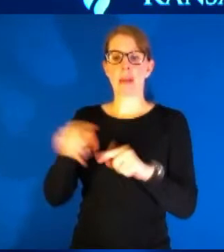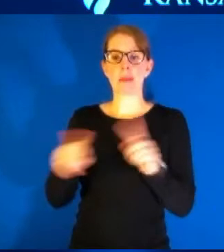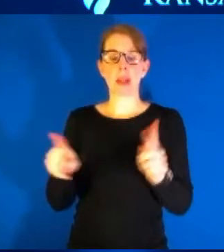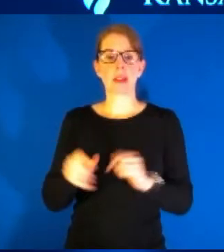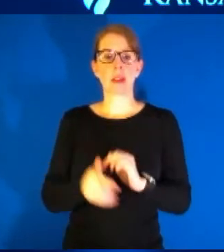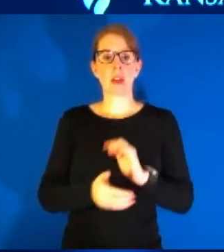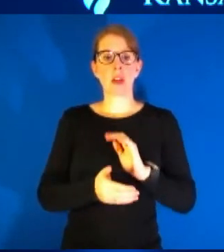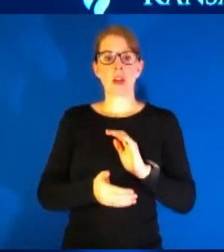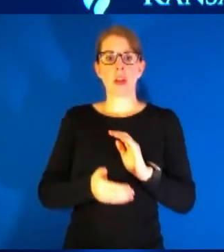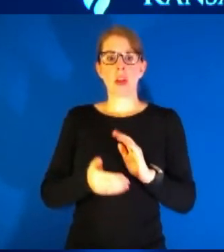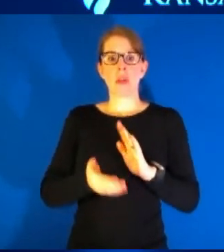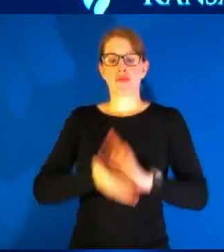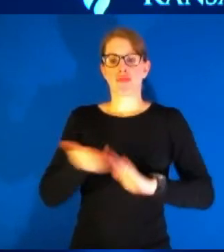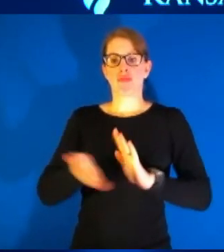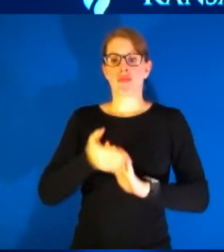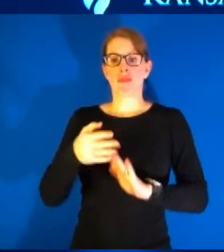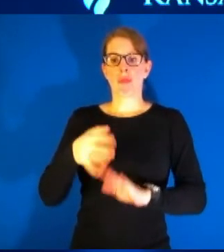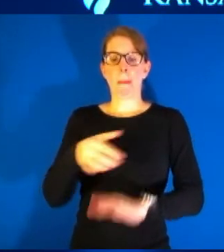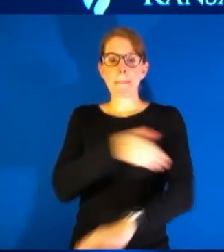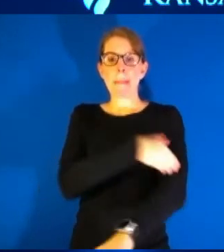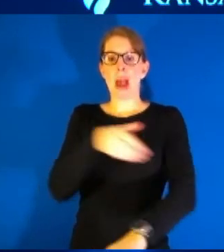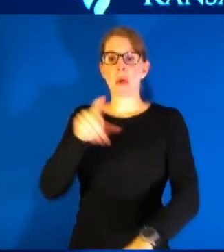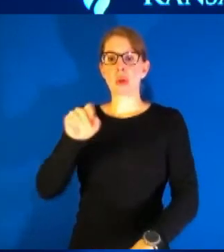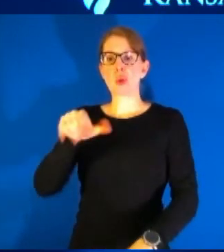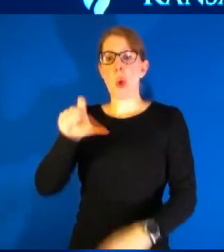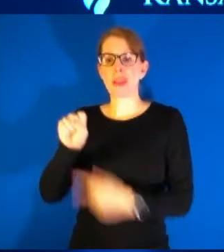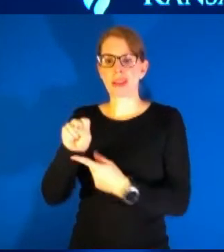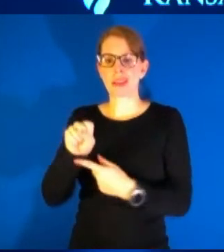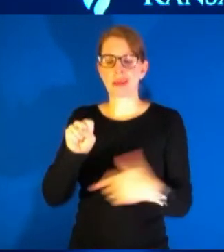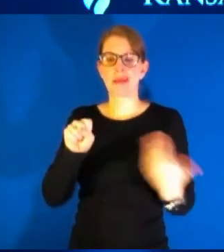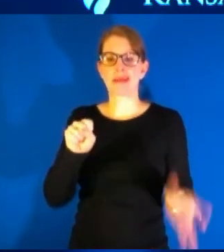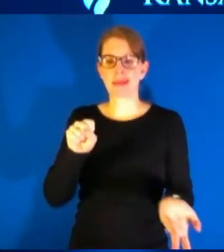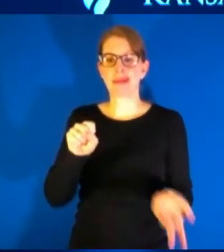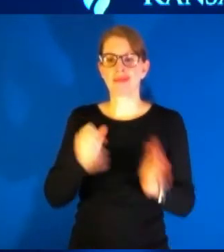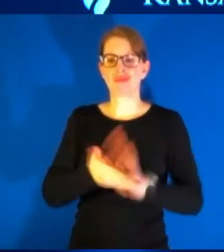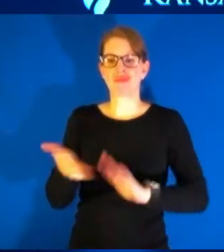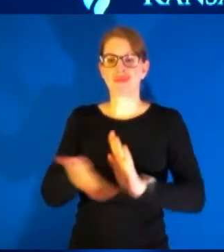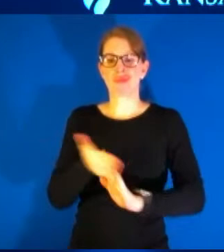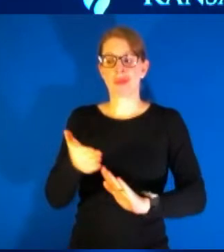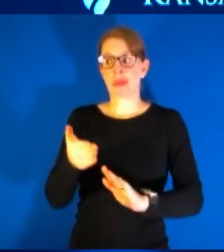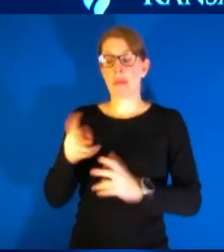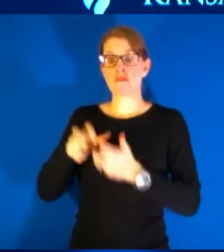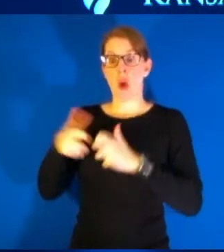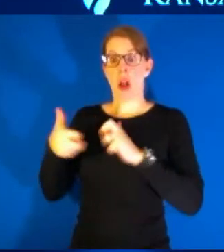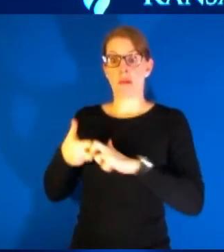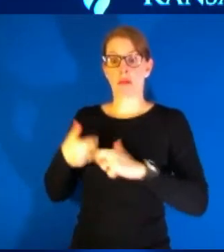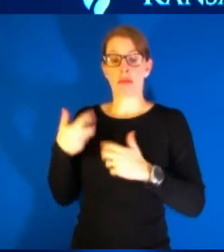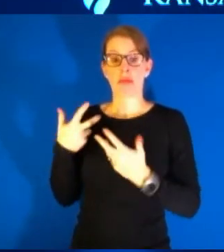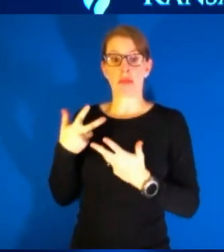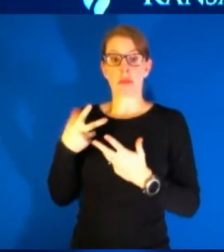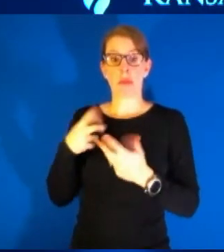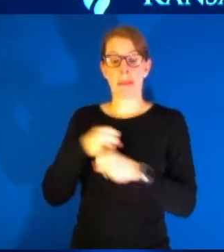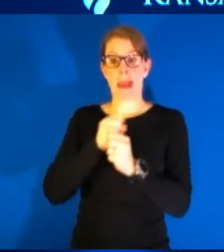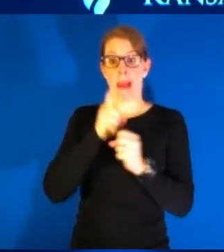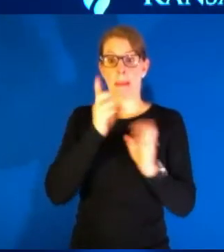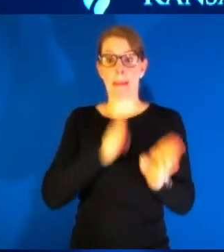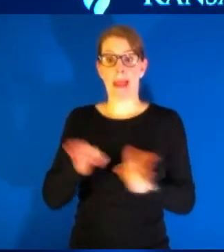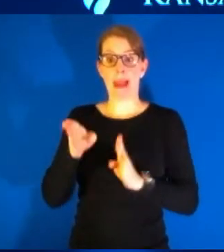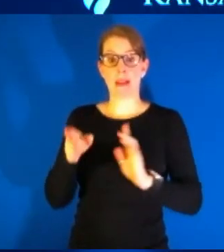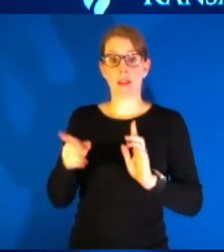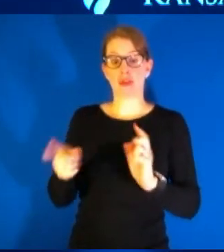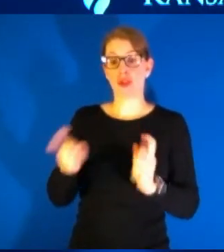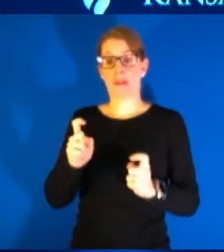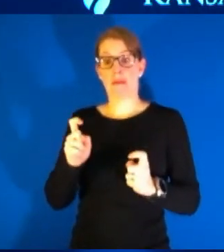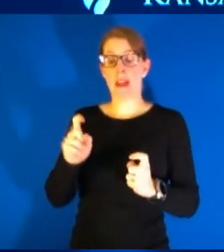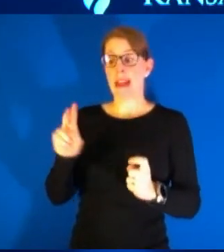power tools, if you think about that in the operating room. It really, that was a major issue. We were making plans to shift nitrogen from all sorts